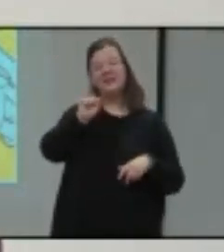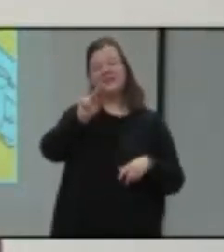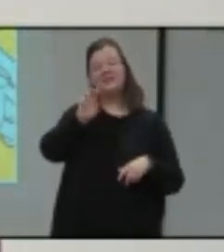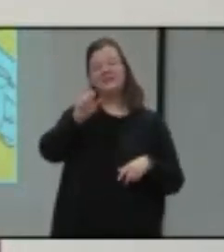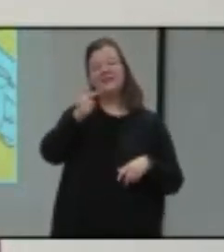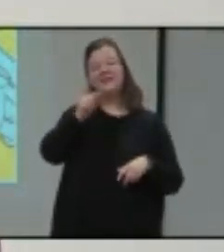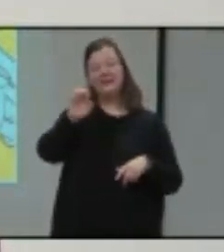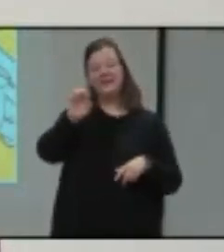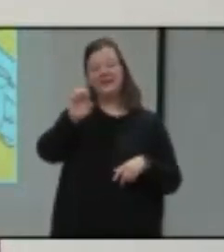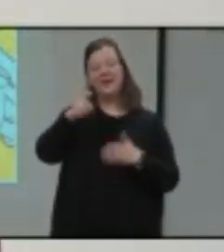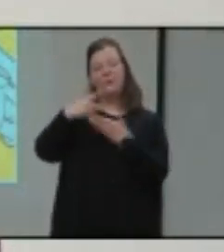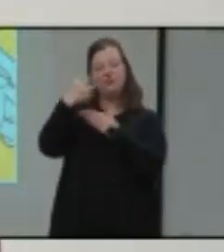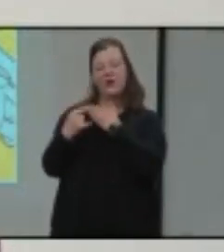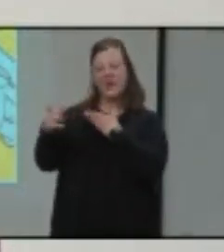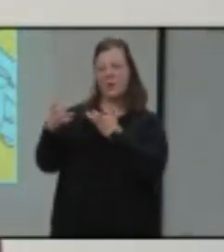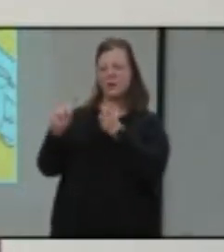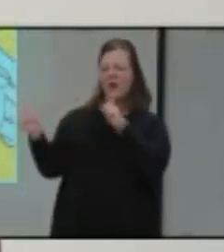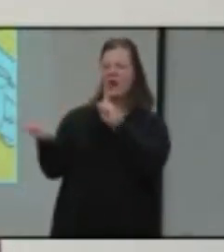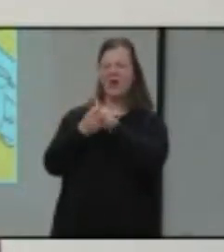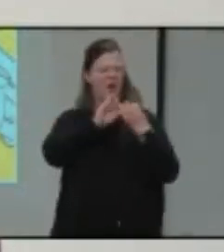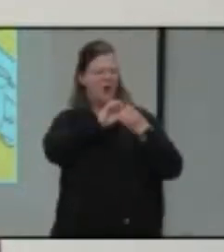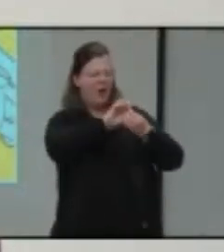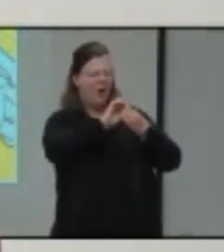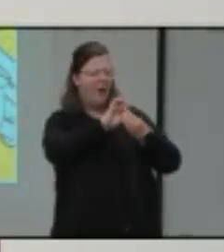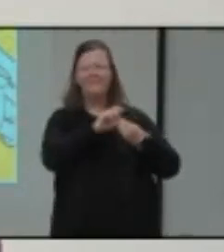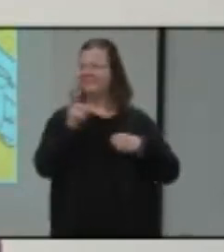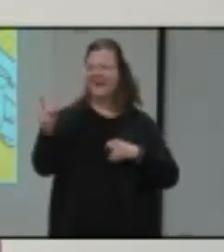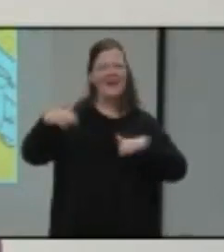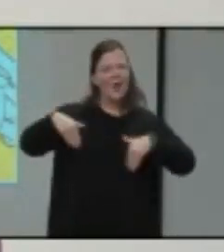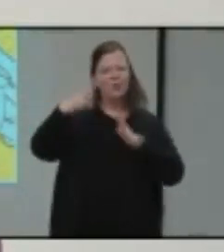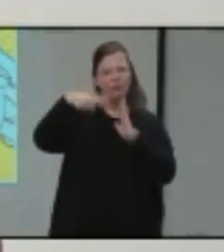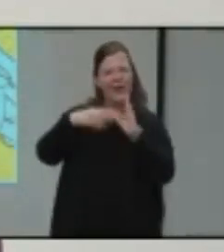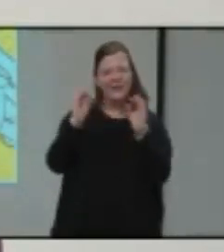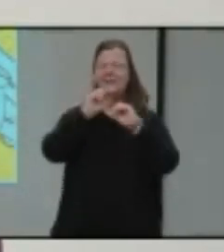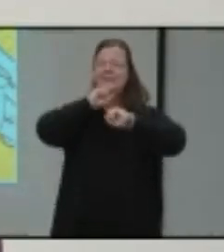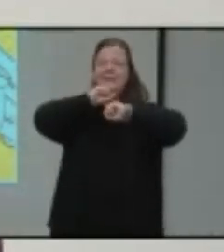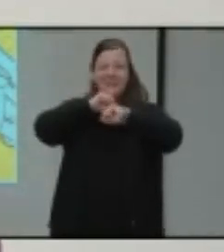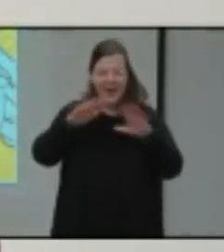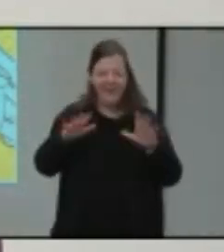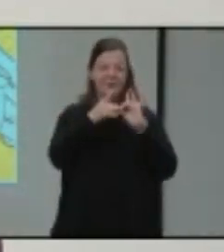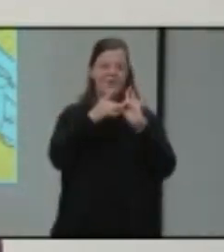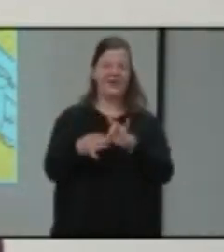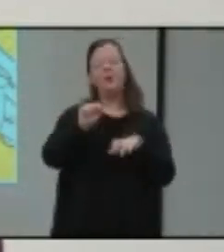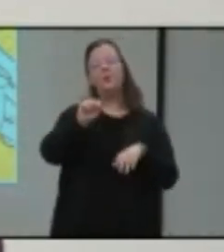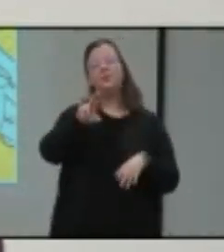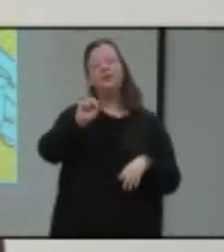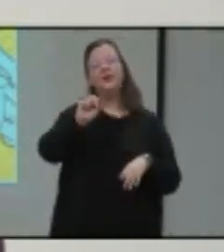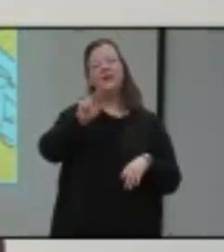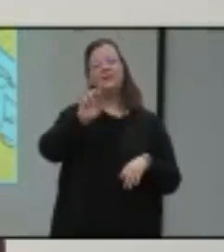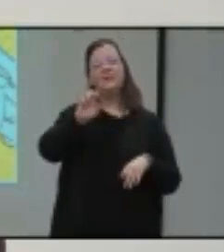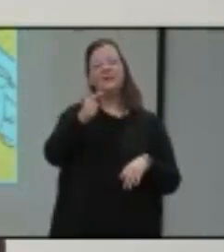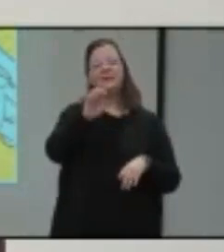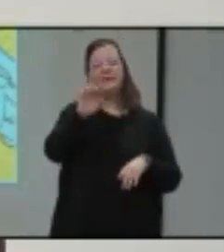the Tuskegee Project was without having ever read a single word about the Tuskegee Project, right?